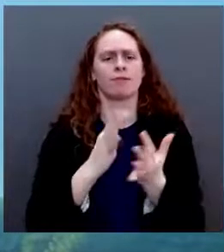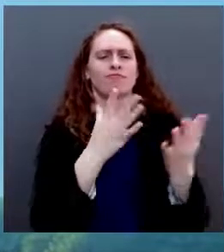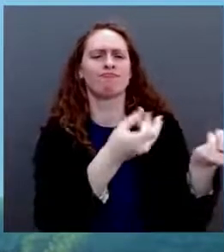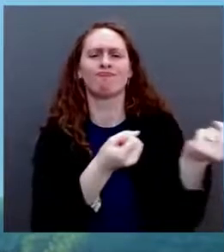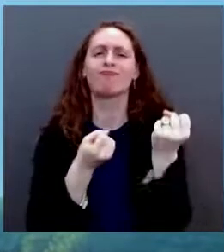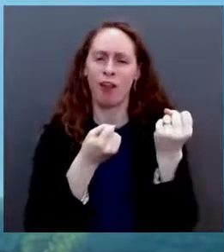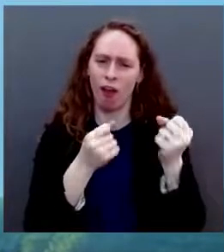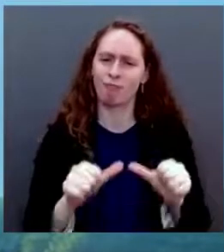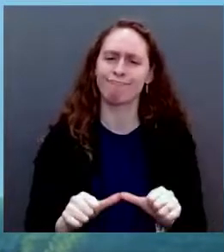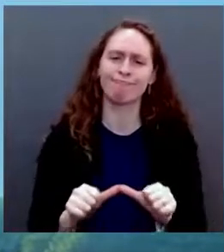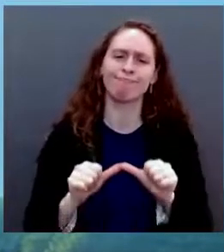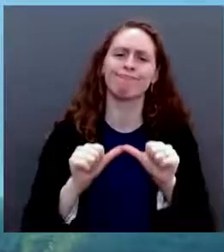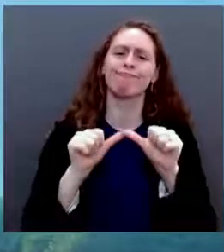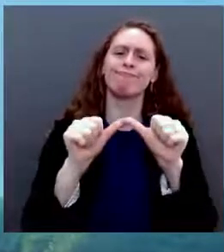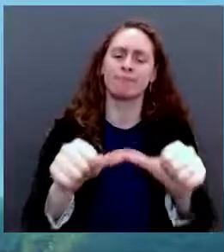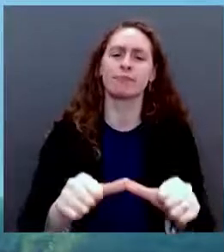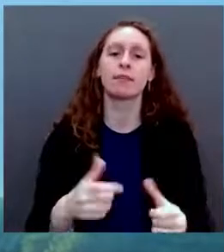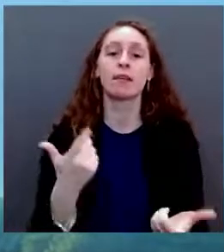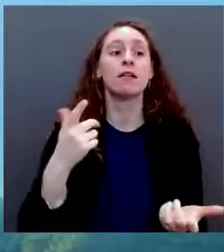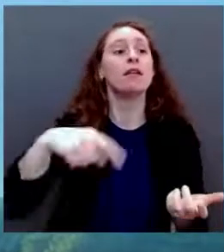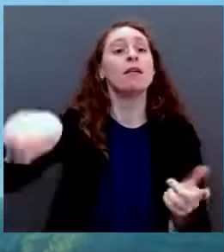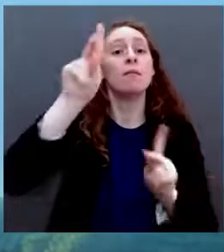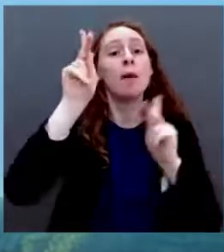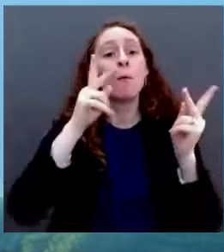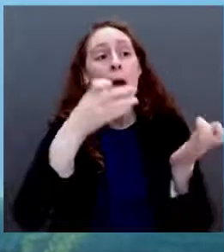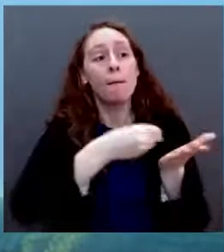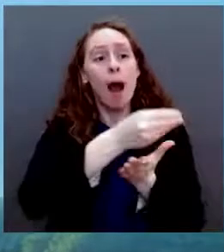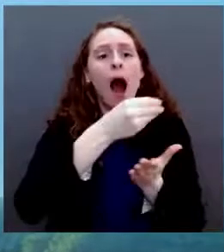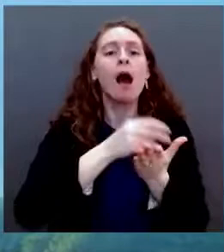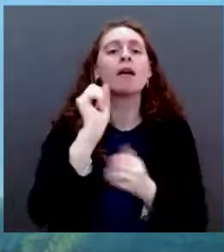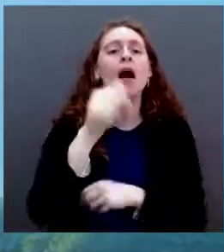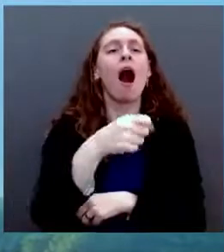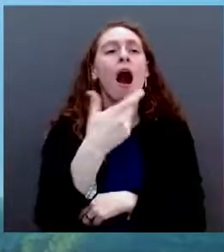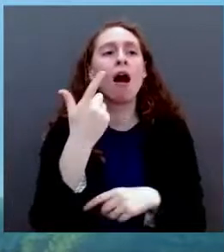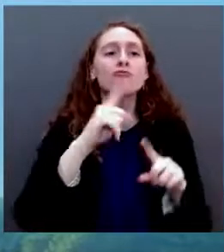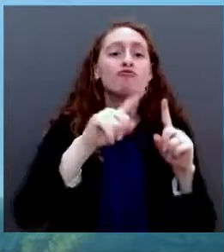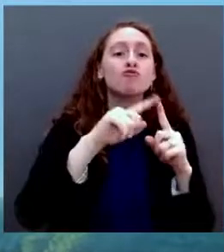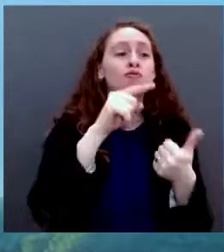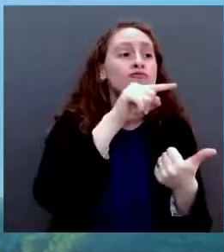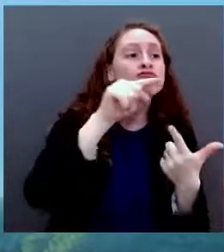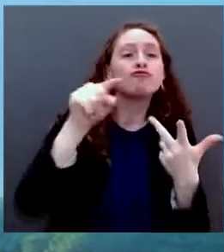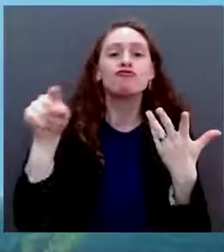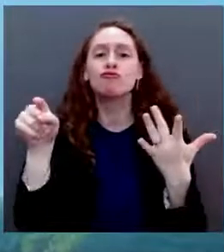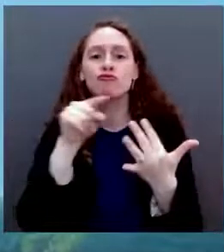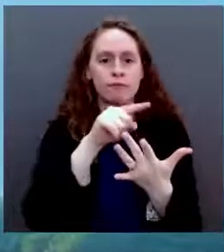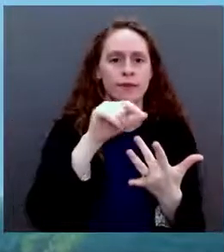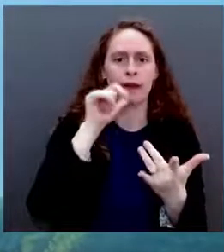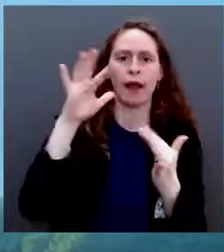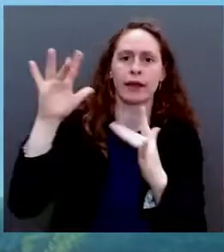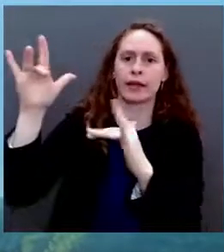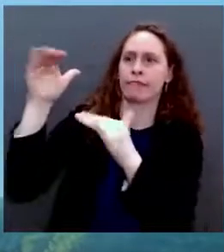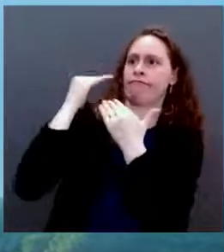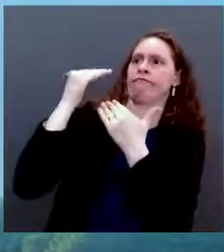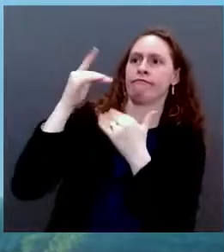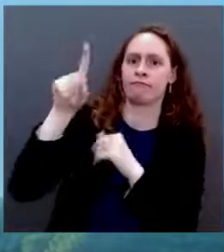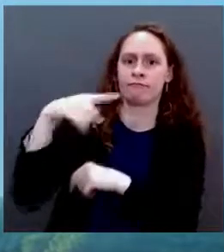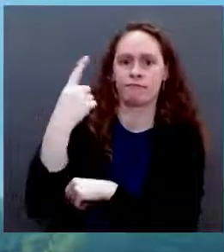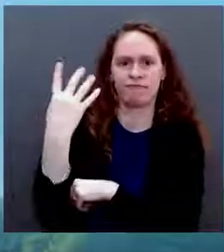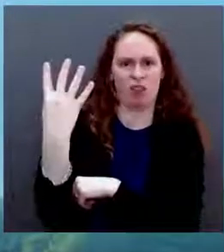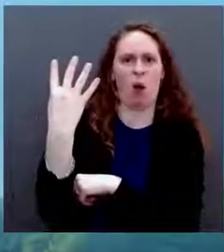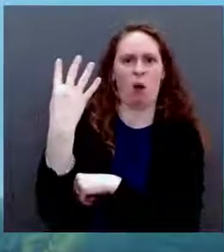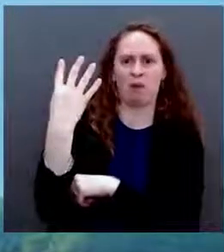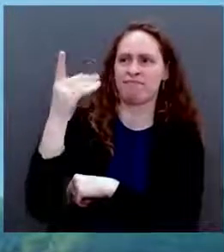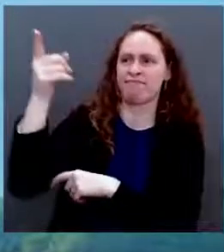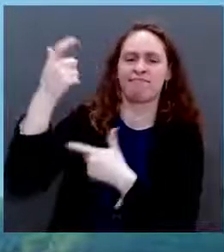processing conglomerates, shore up the weak points in our food supply chain. Secretary Vilsack will share some